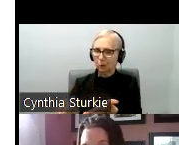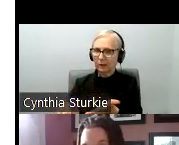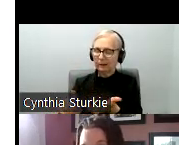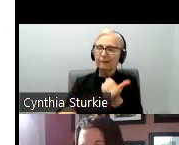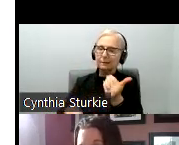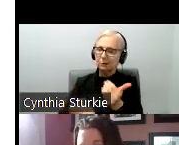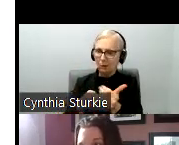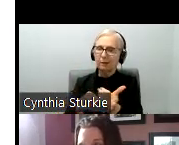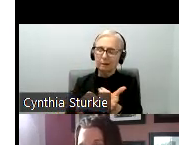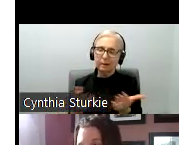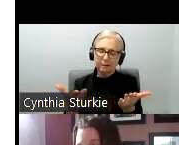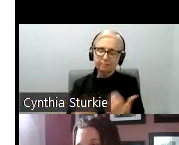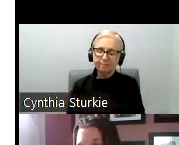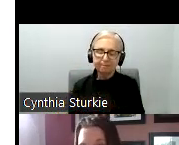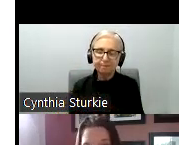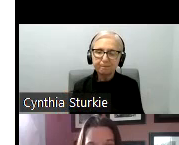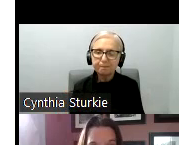add.